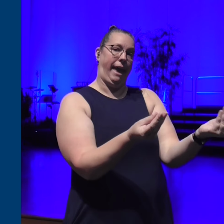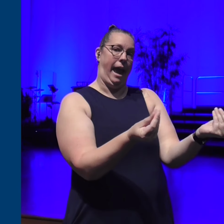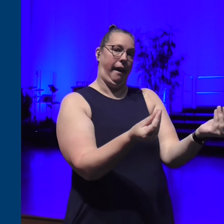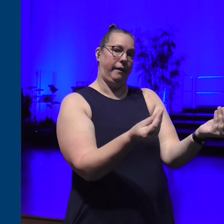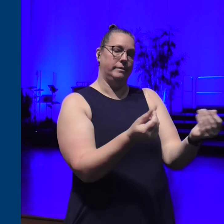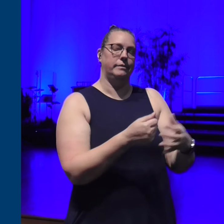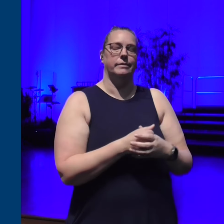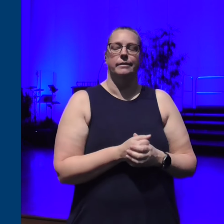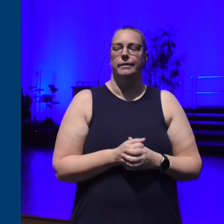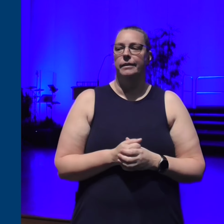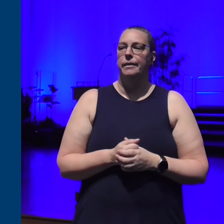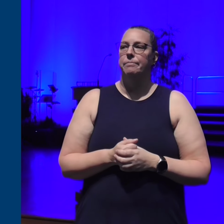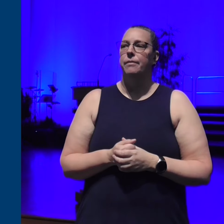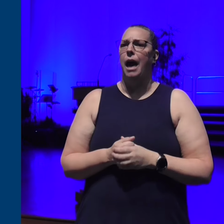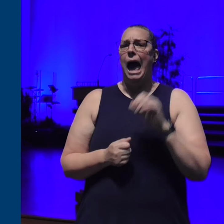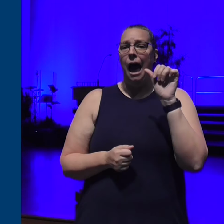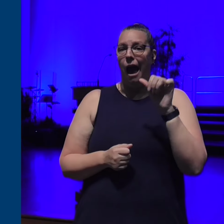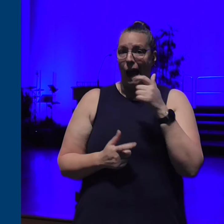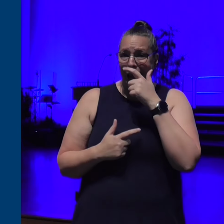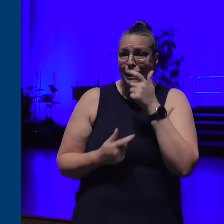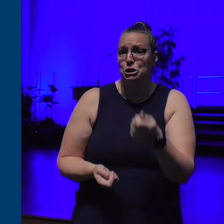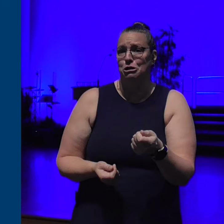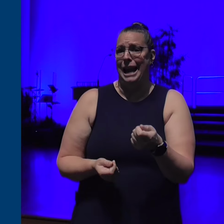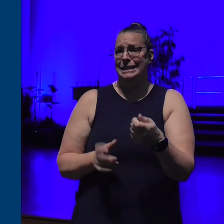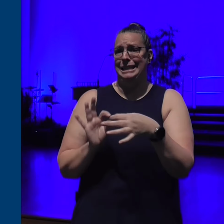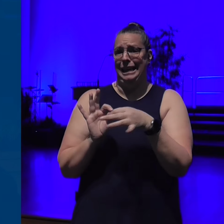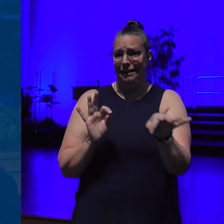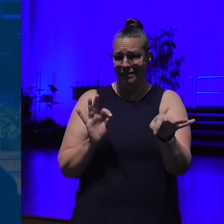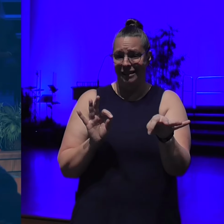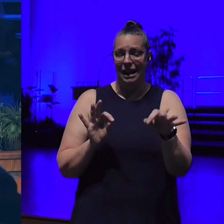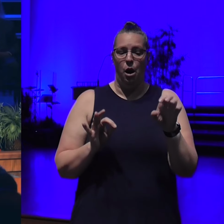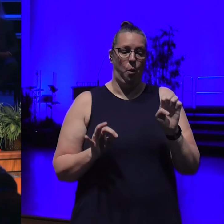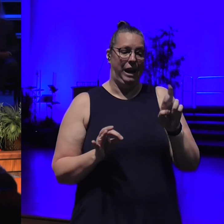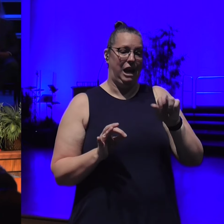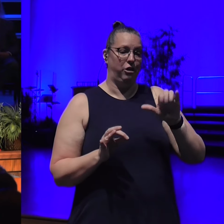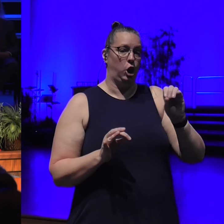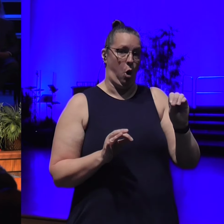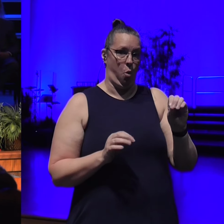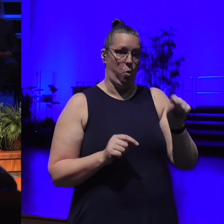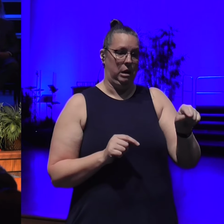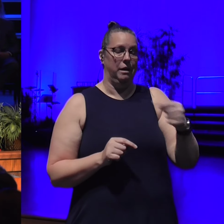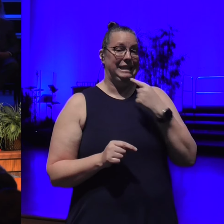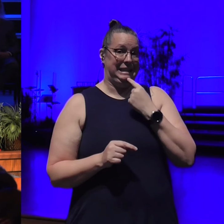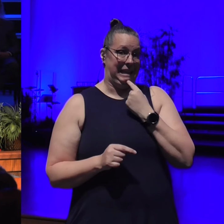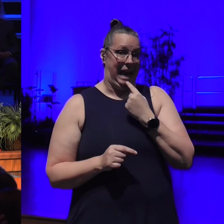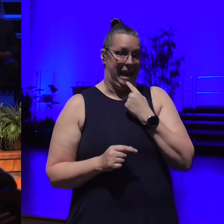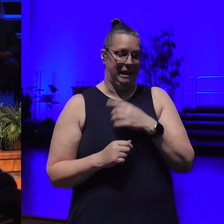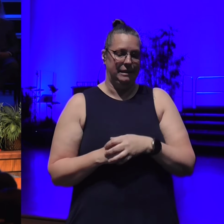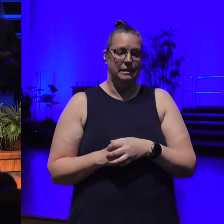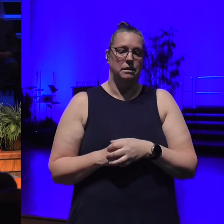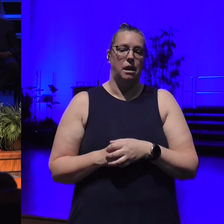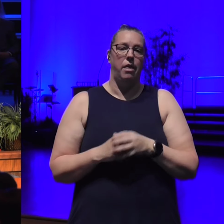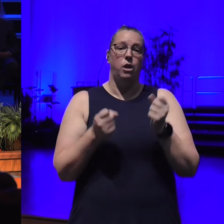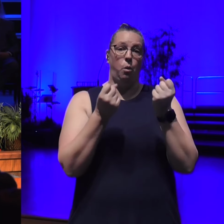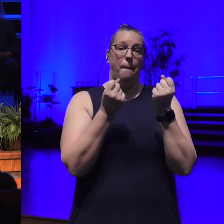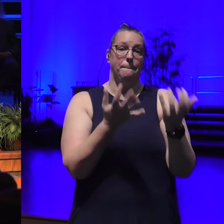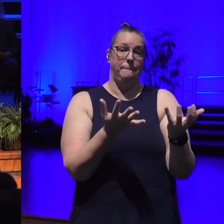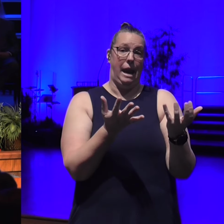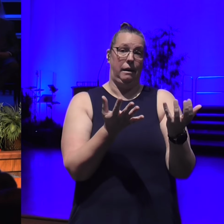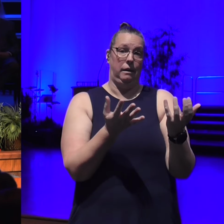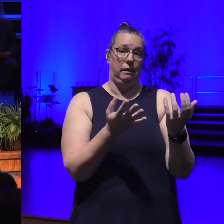Another interesting idiom, because what Errico says is that there were numerous cases